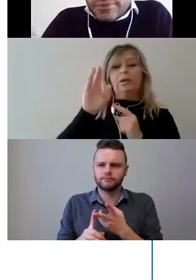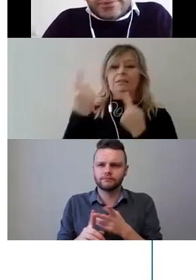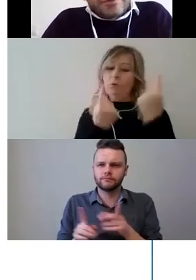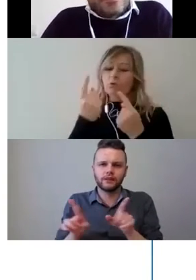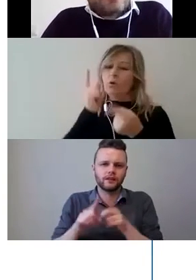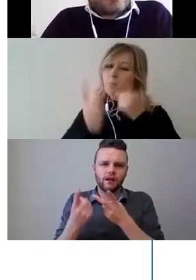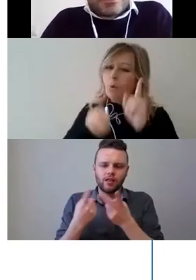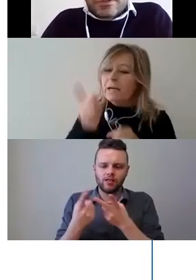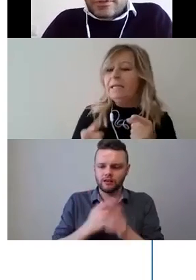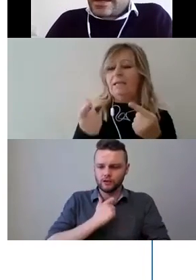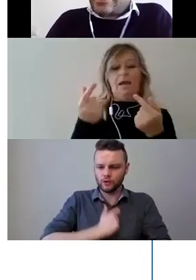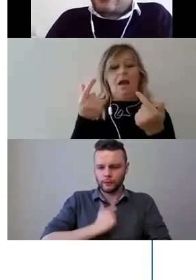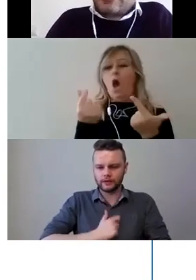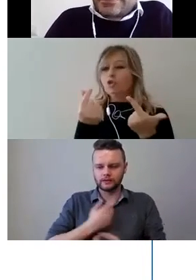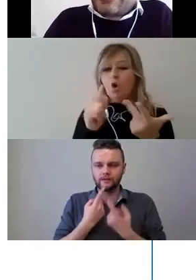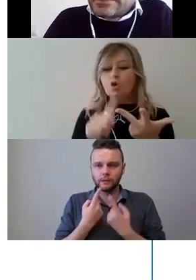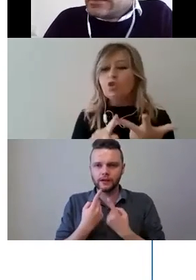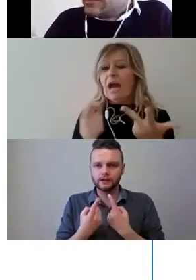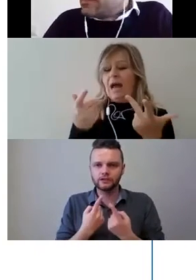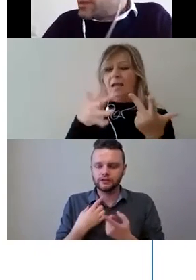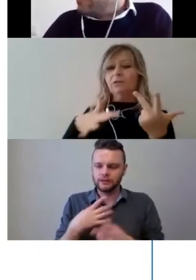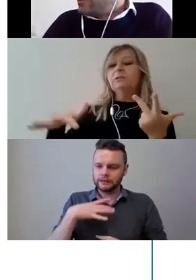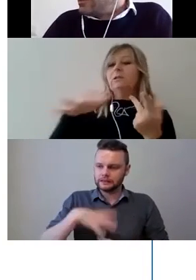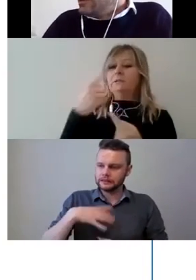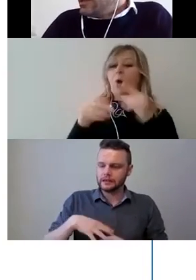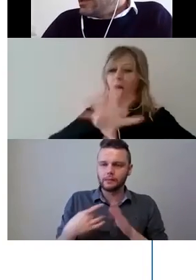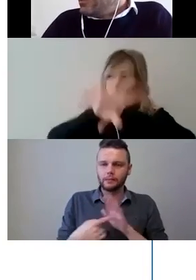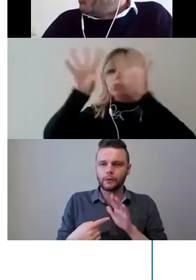other humanitarian information that are relevant in terms of